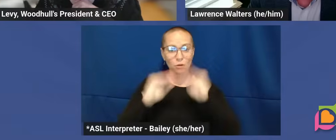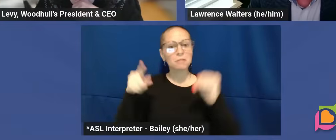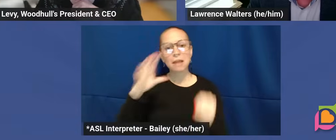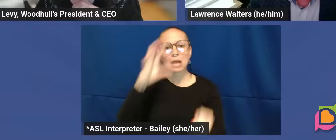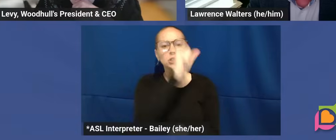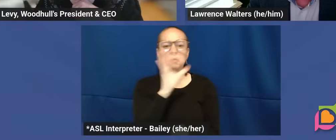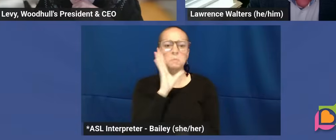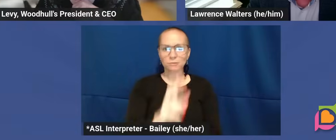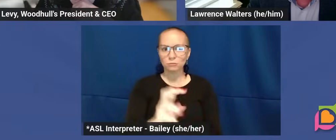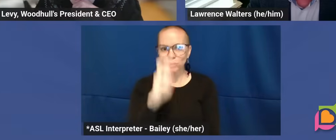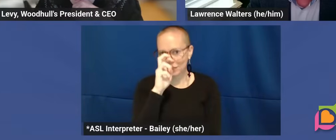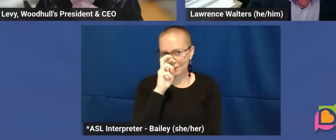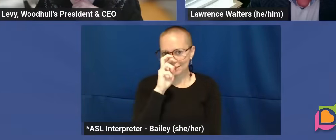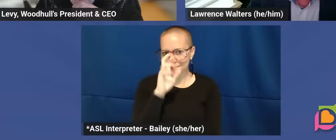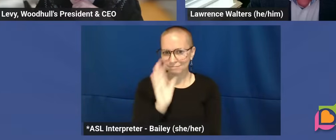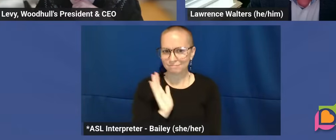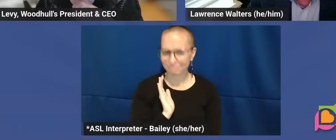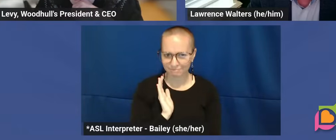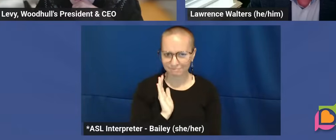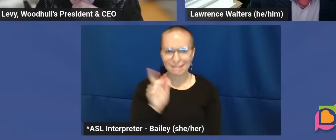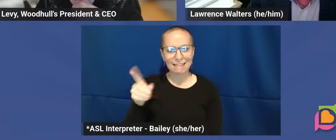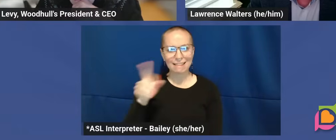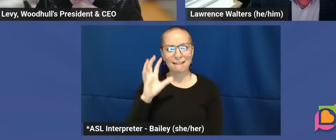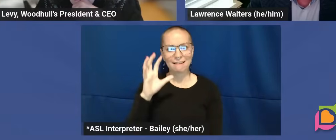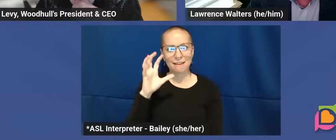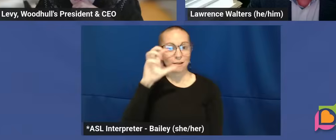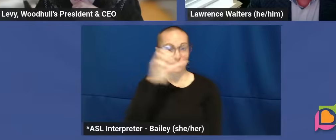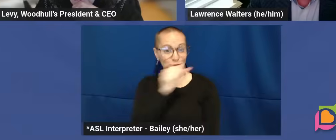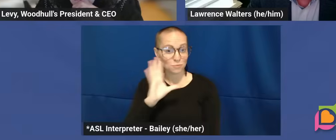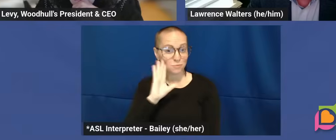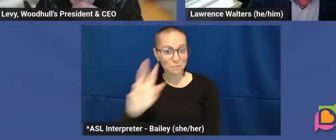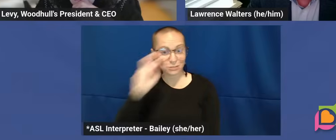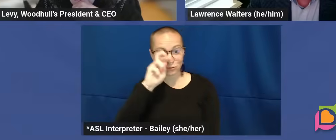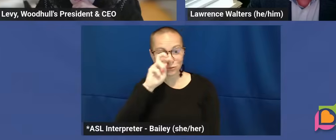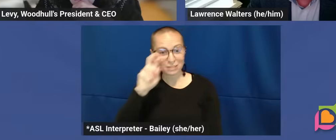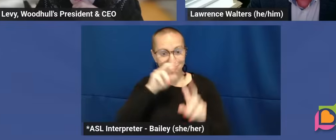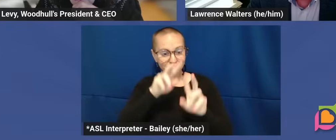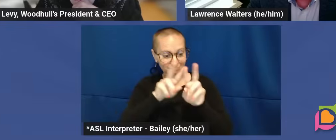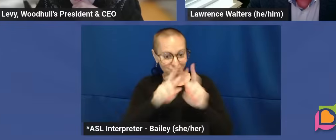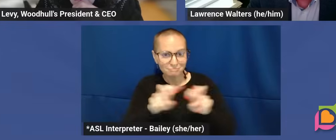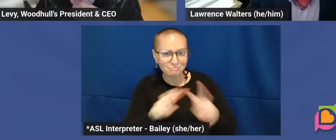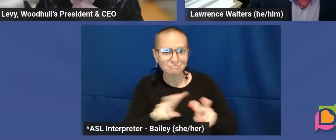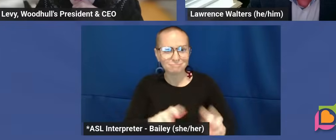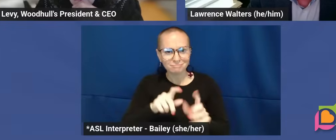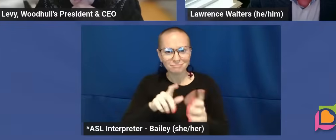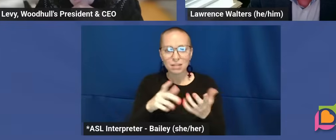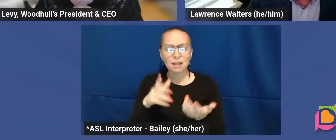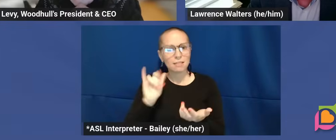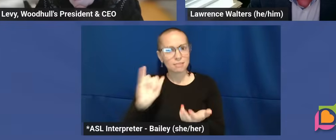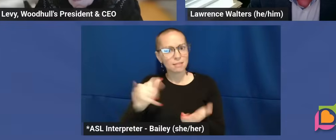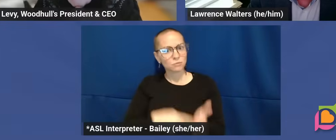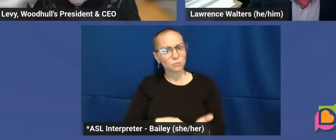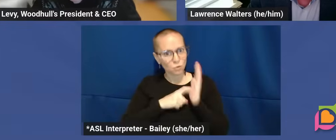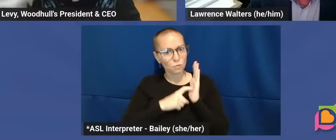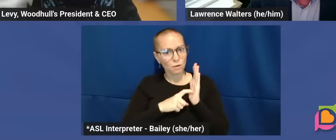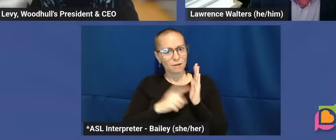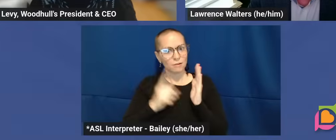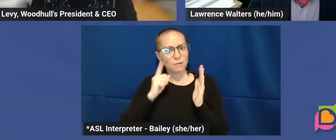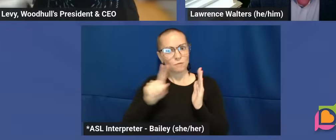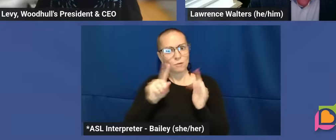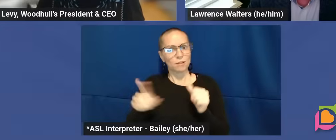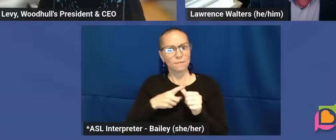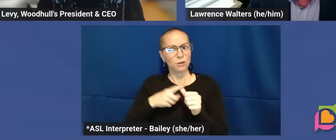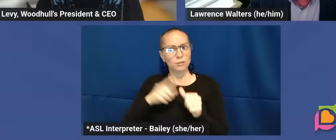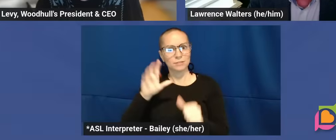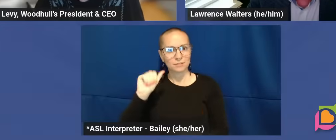strict scrutiny. Well, they assumed it would be strict scrutiny because that's what was required by First Amendment jurisprudence for the